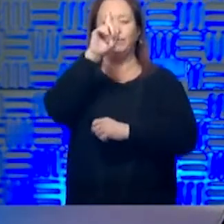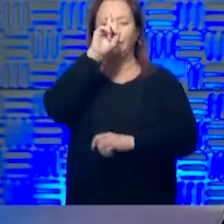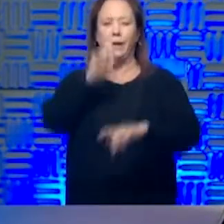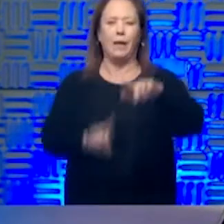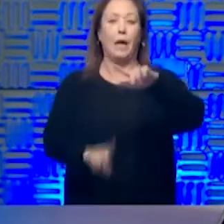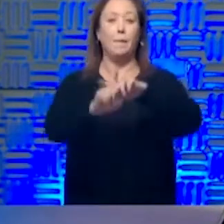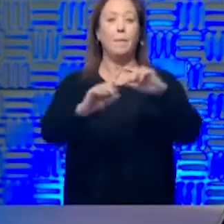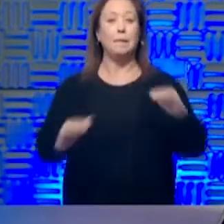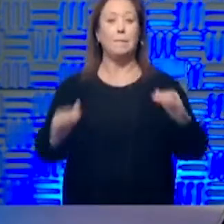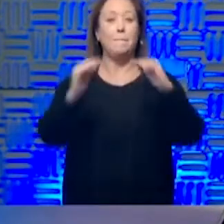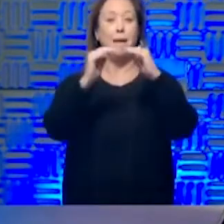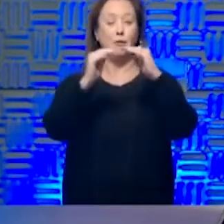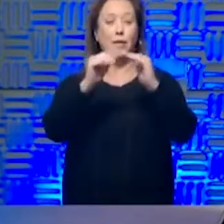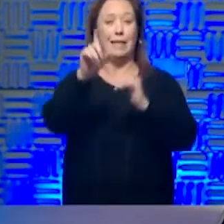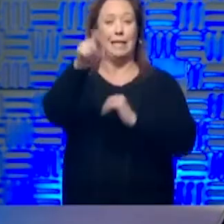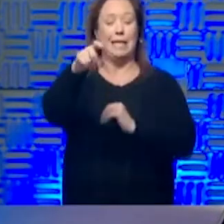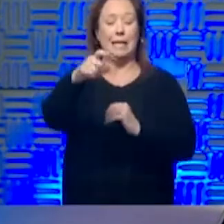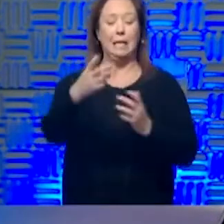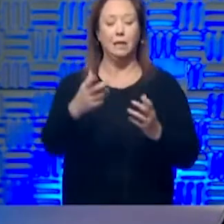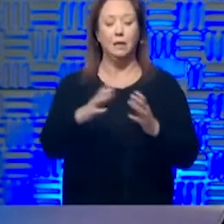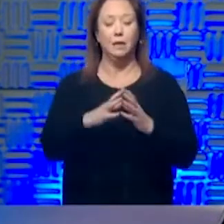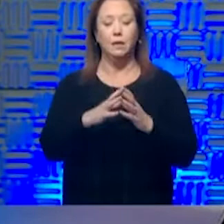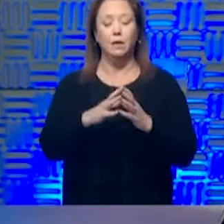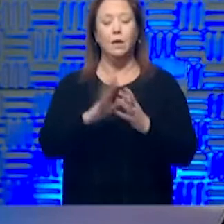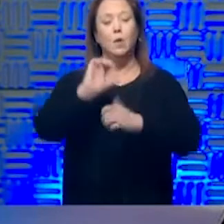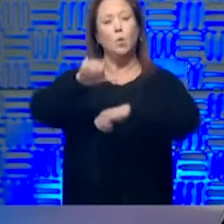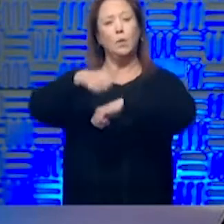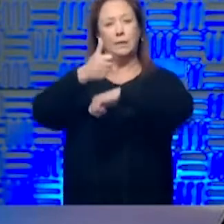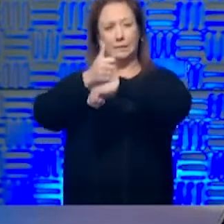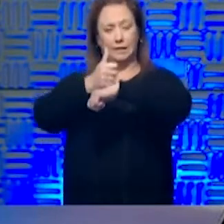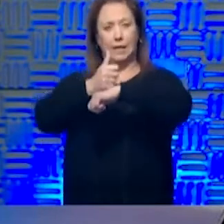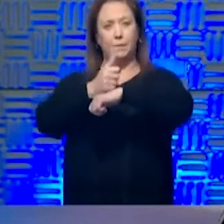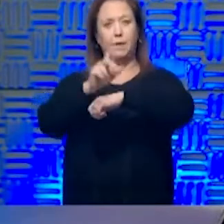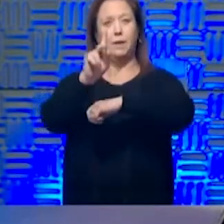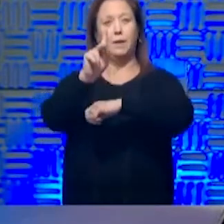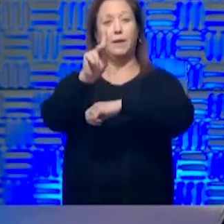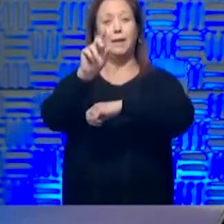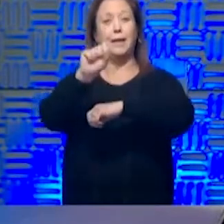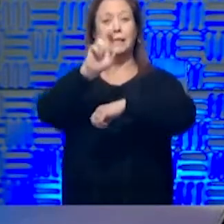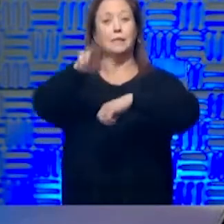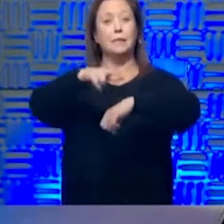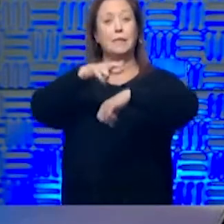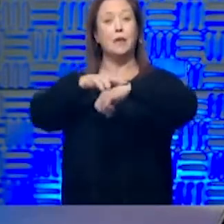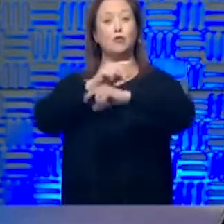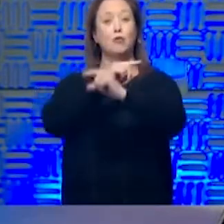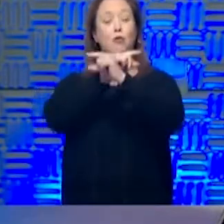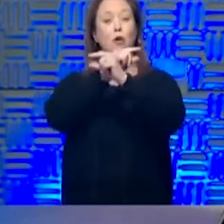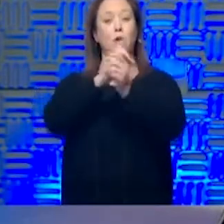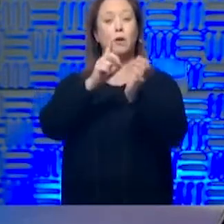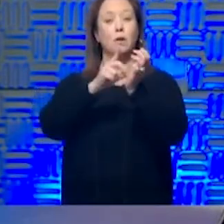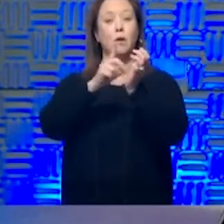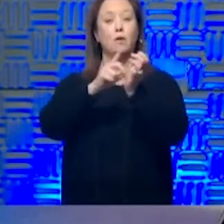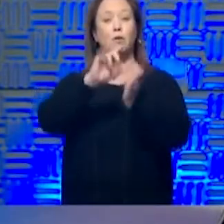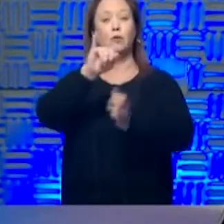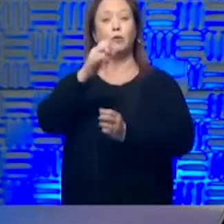need. So we set up through the Kansas National Guard, Dr. John Alley, who's a general